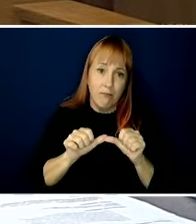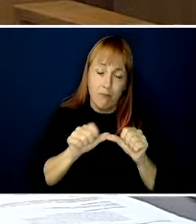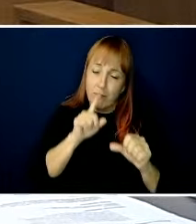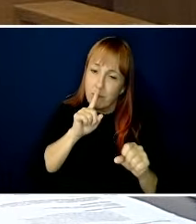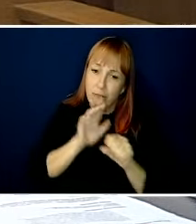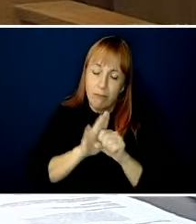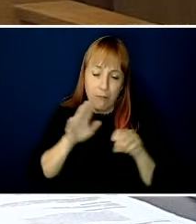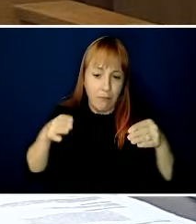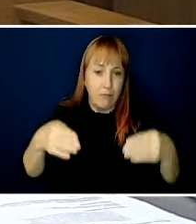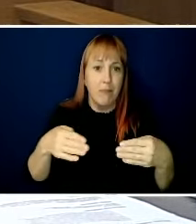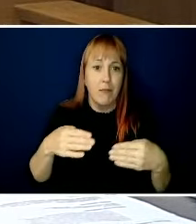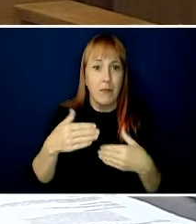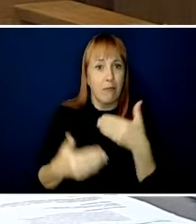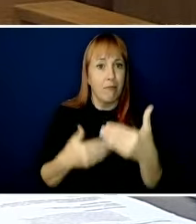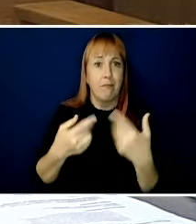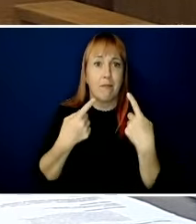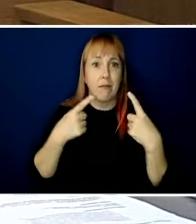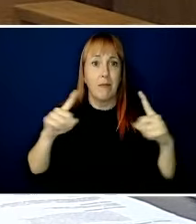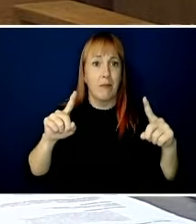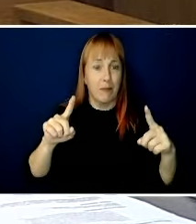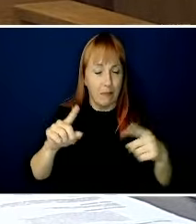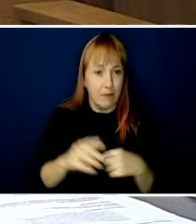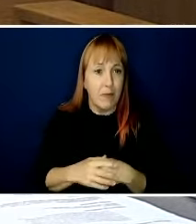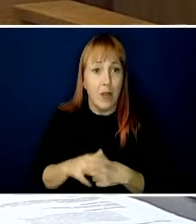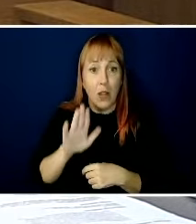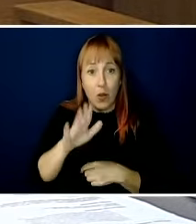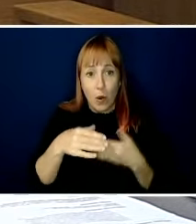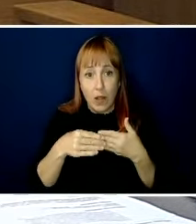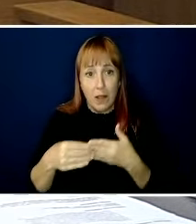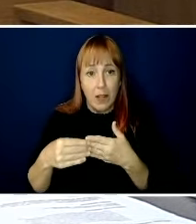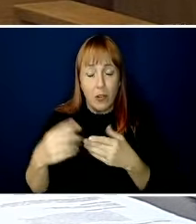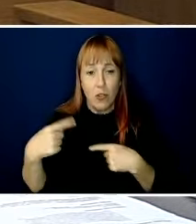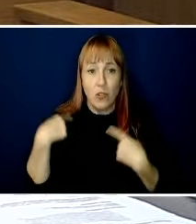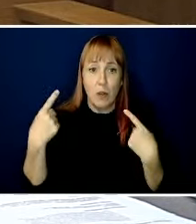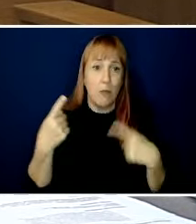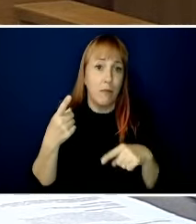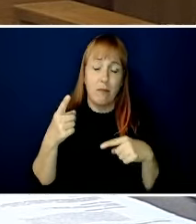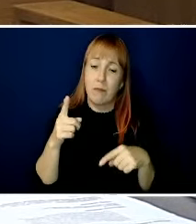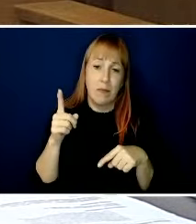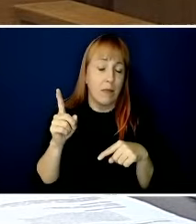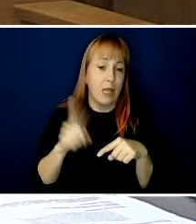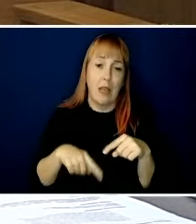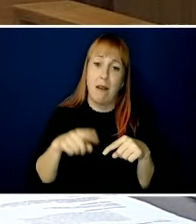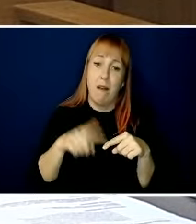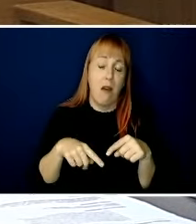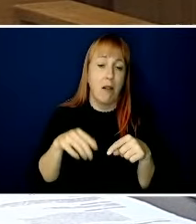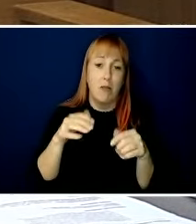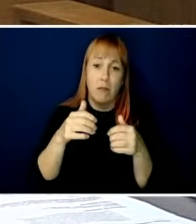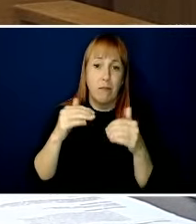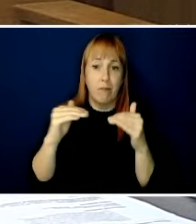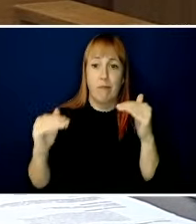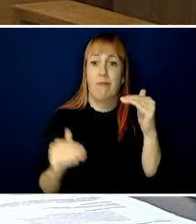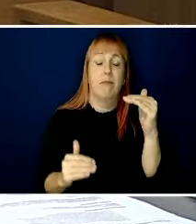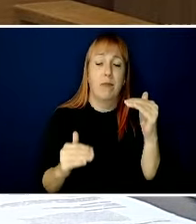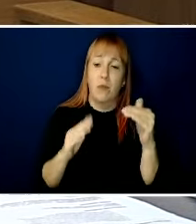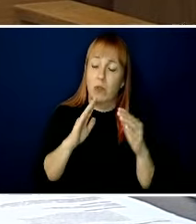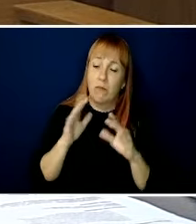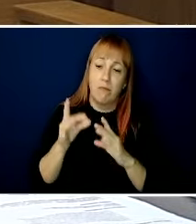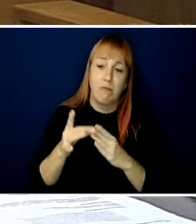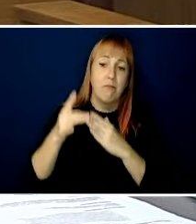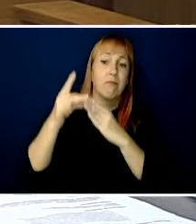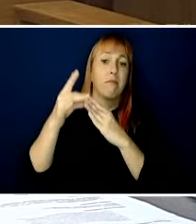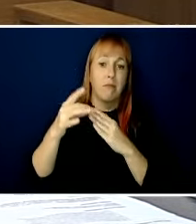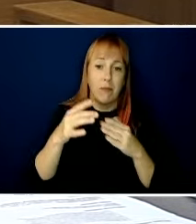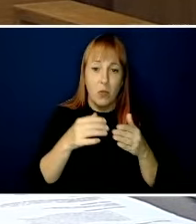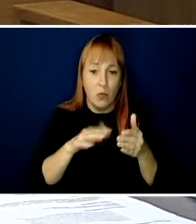in seeing this through. Your leadership has been indispensable in bringing us to this moment. So thank you all